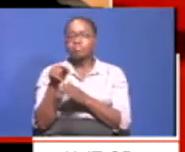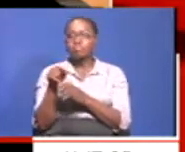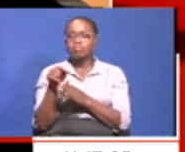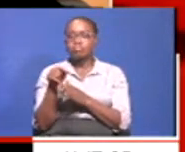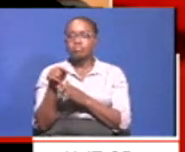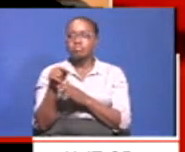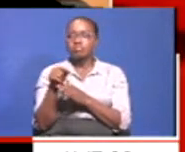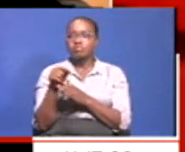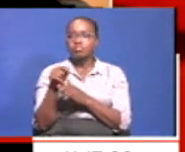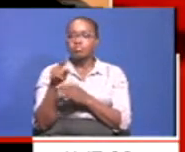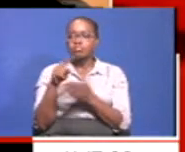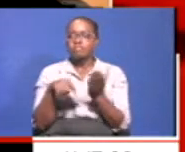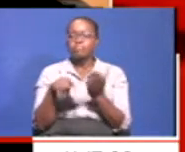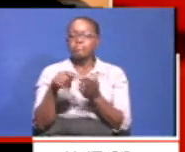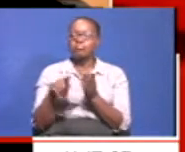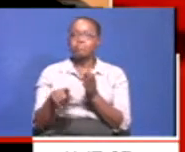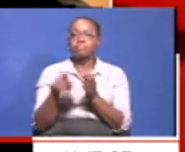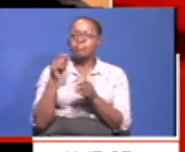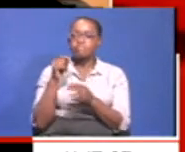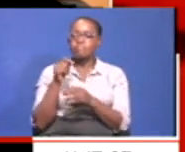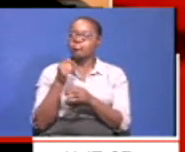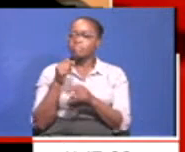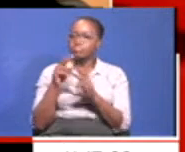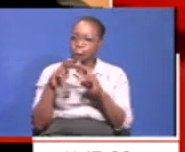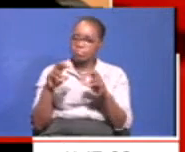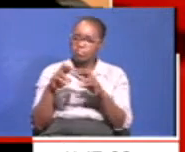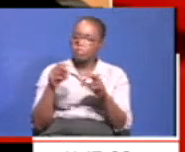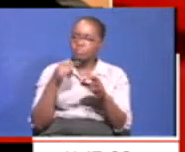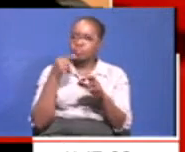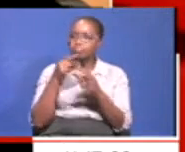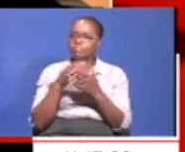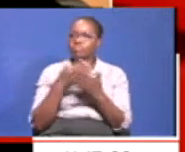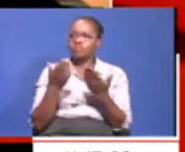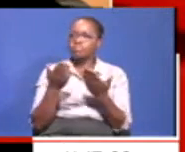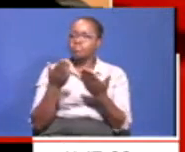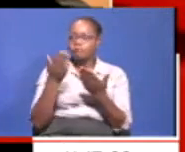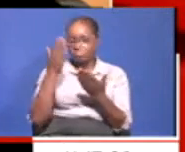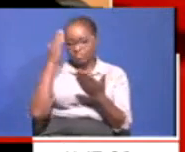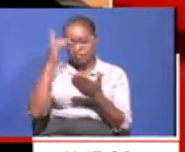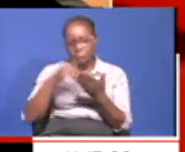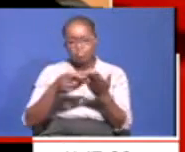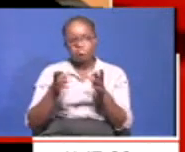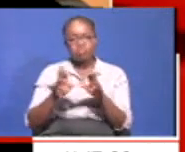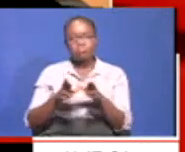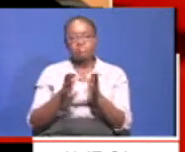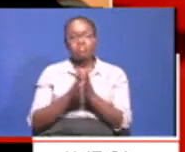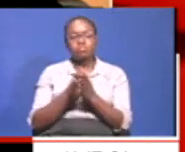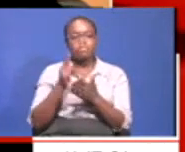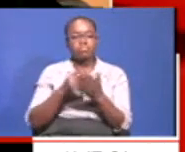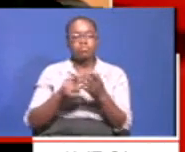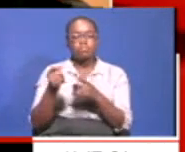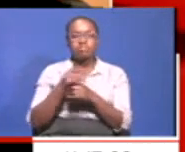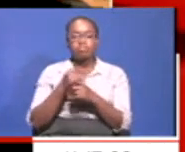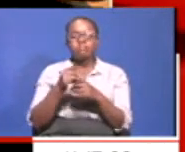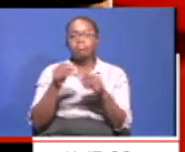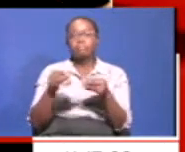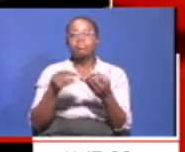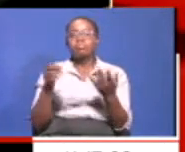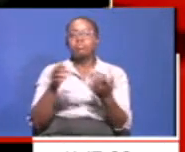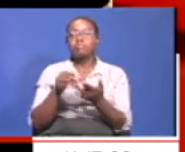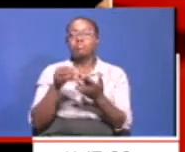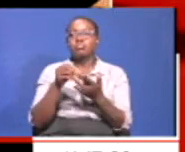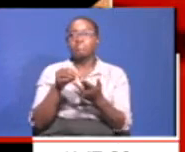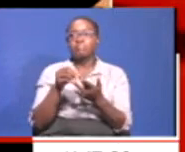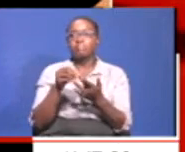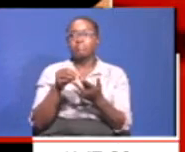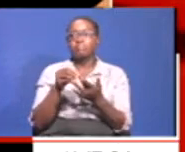what I need to be checking. If you mentioned something about the suspension, you know what to check. What kind of training has he been giving you, especially when you've got to